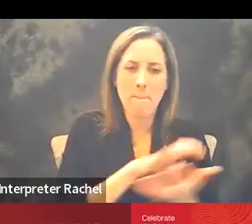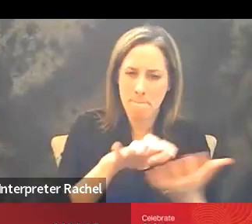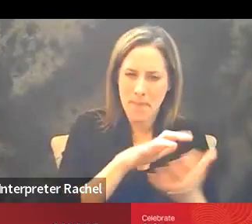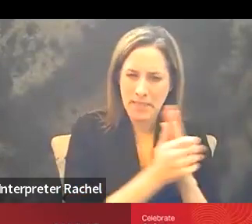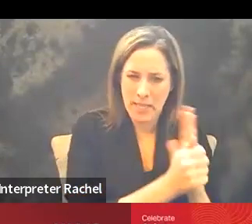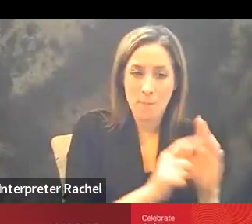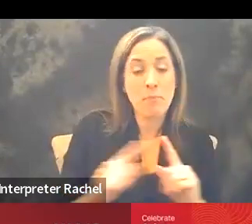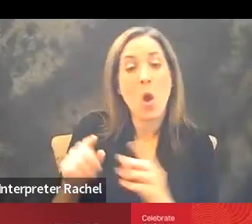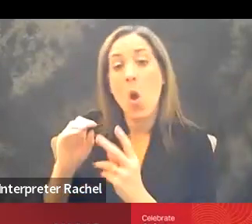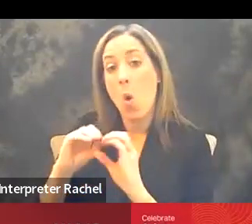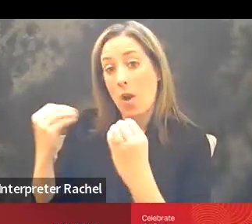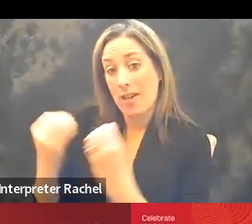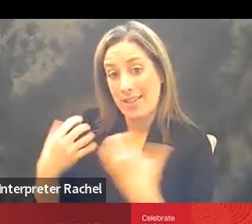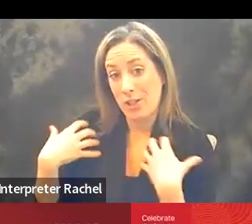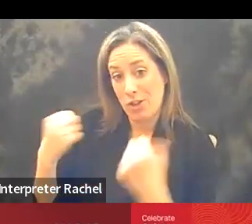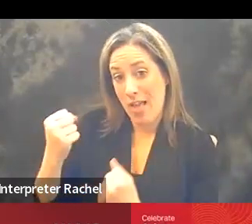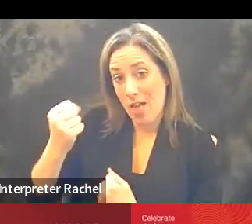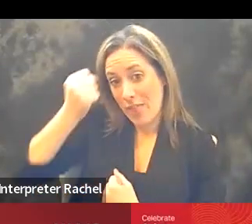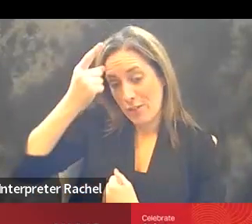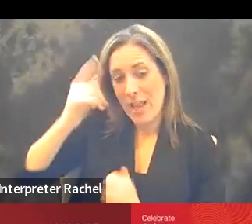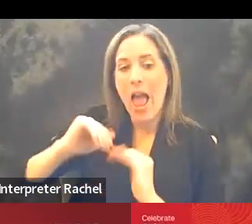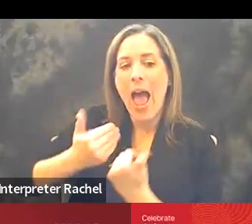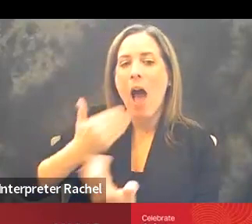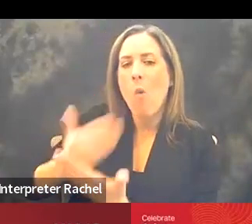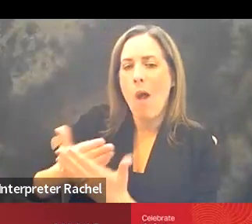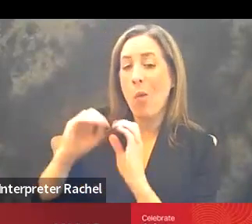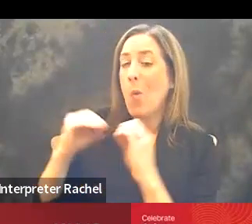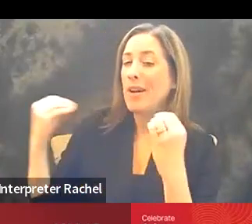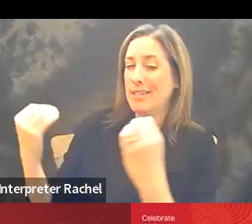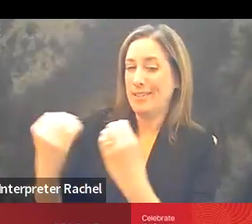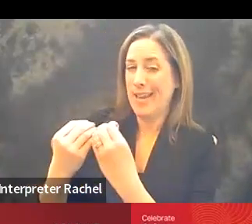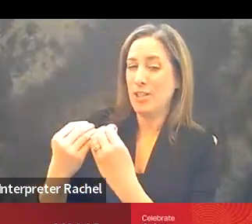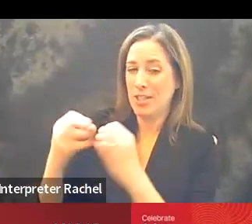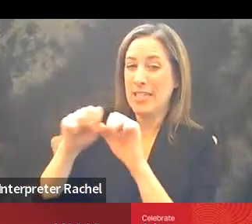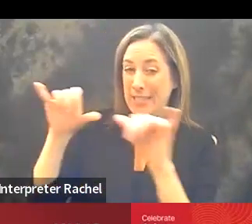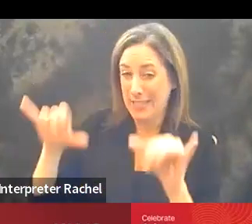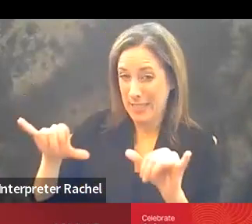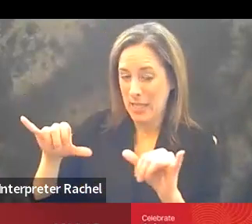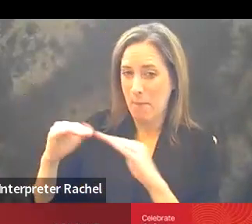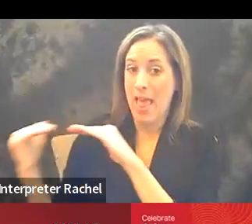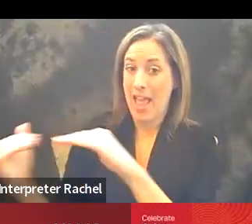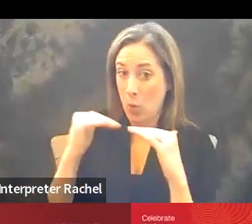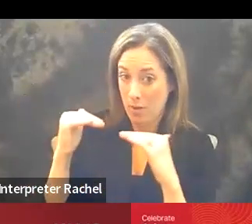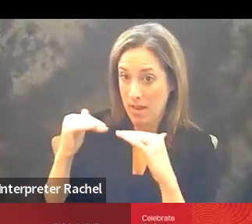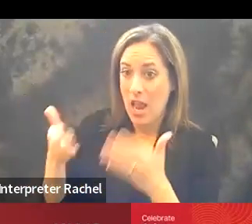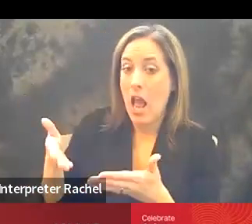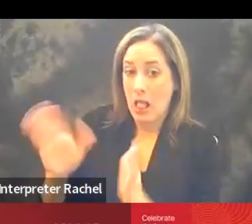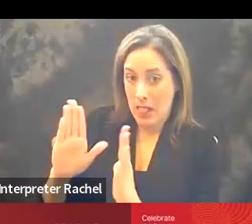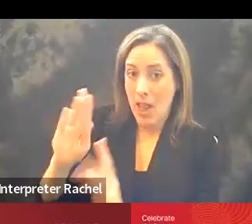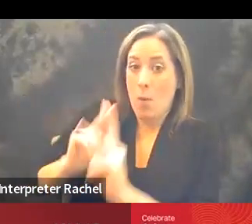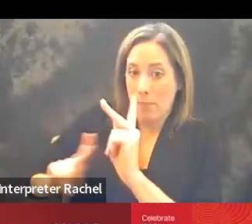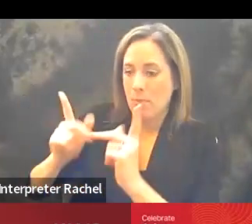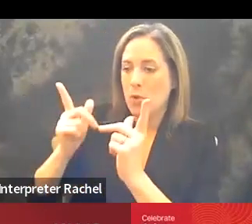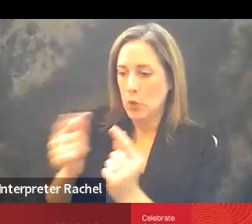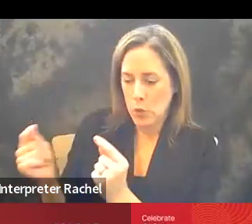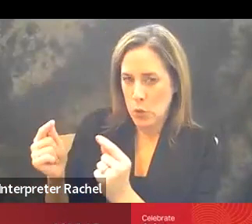then organizational health literacy is how well do we as organizations equitably enable people to do those things, to